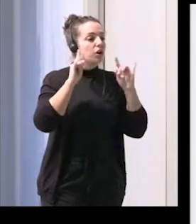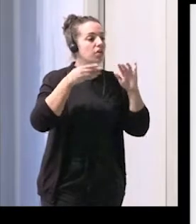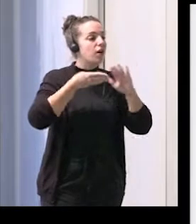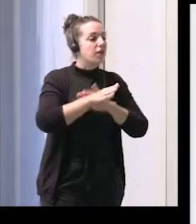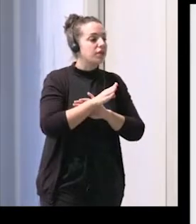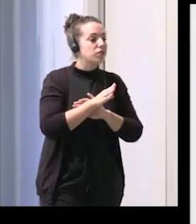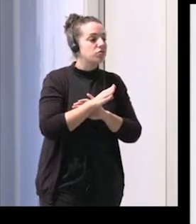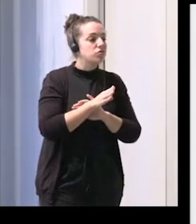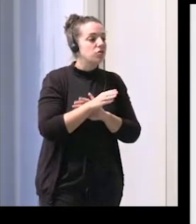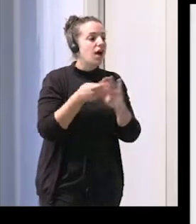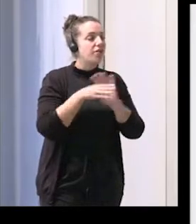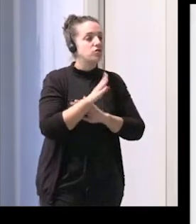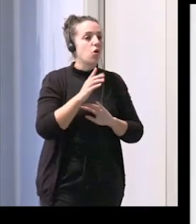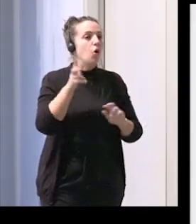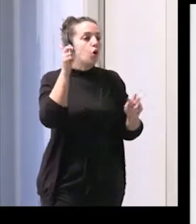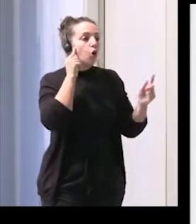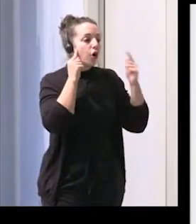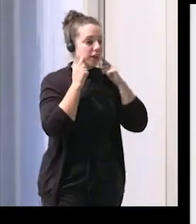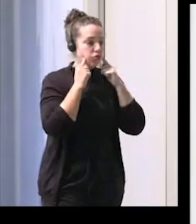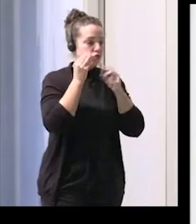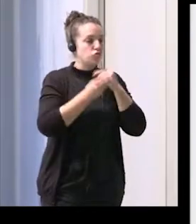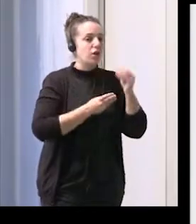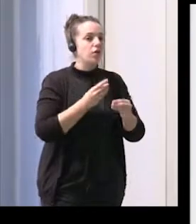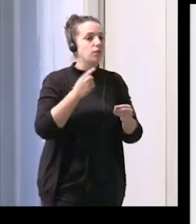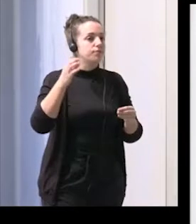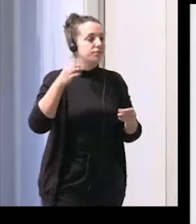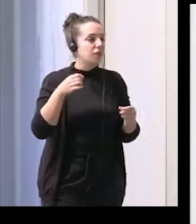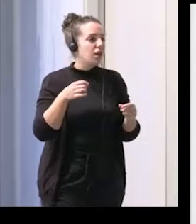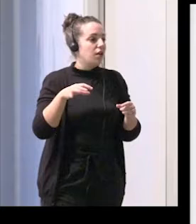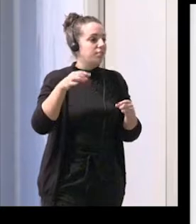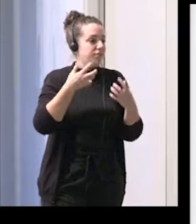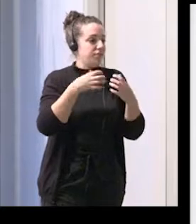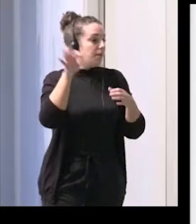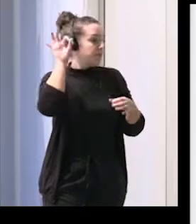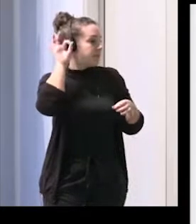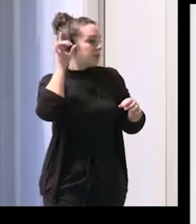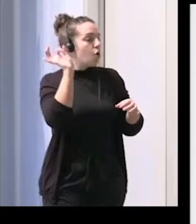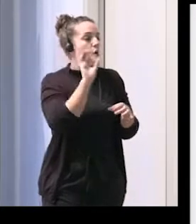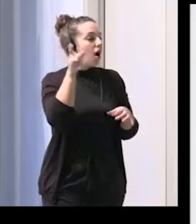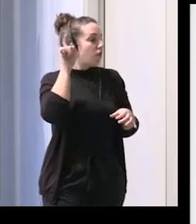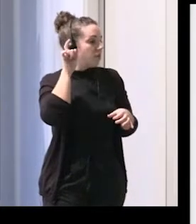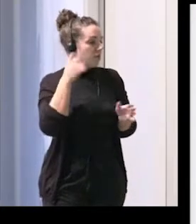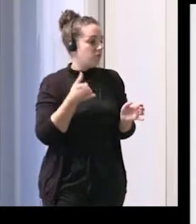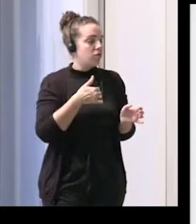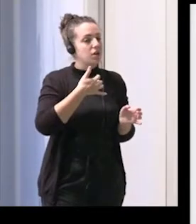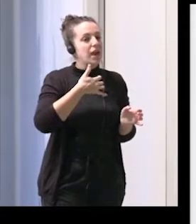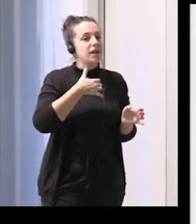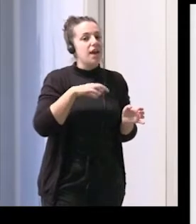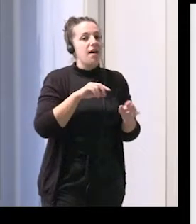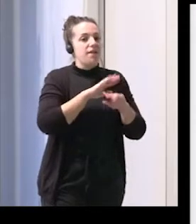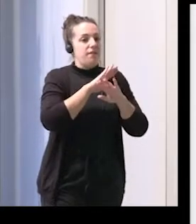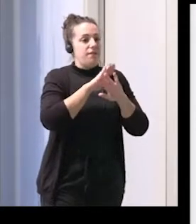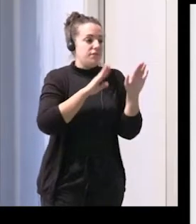appropriate. You heard that this morning. Okay, I'm going to finish with the last point, and that